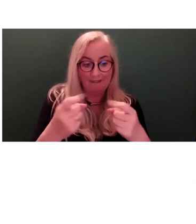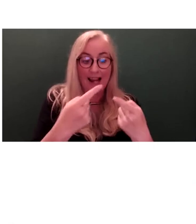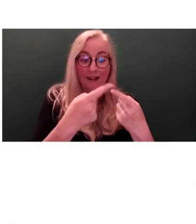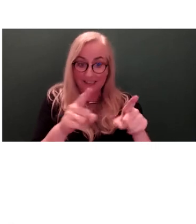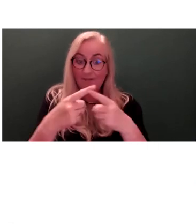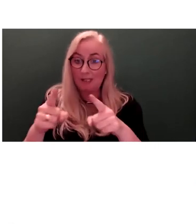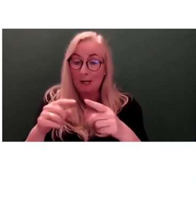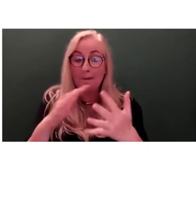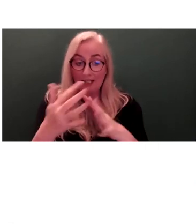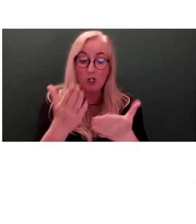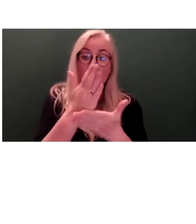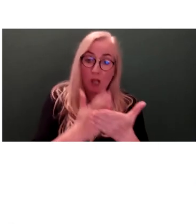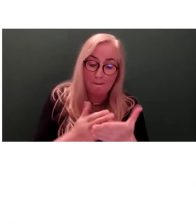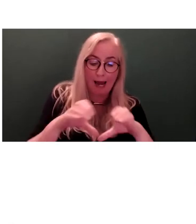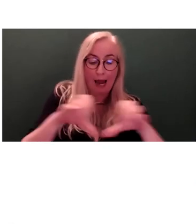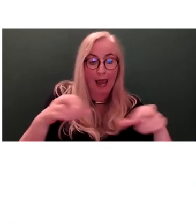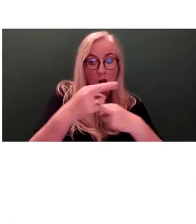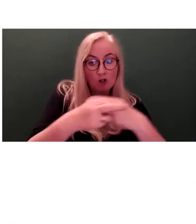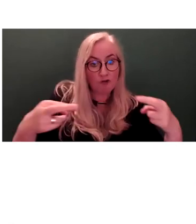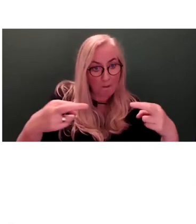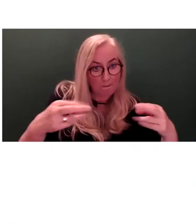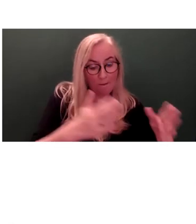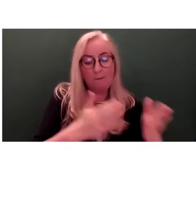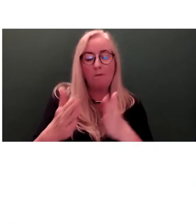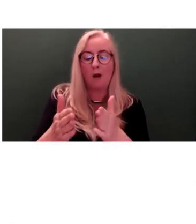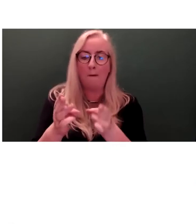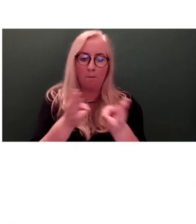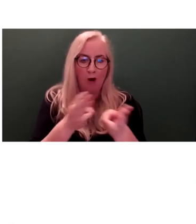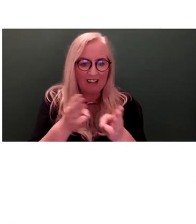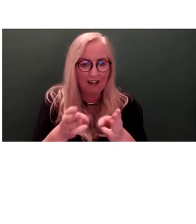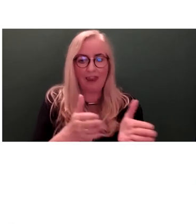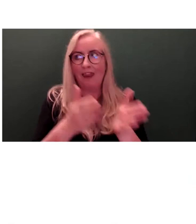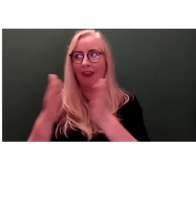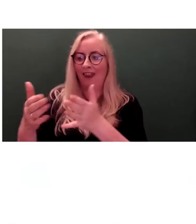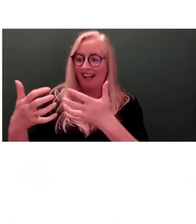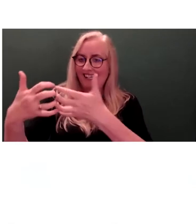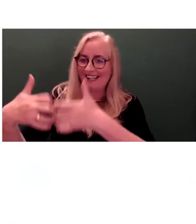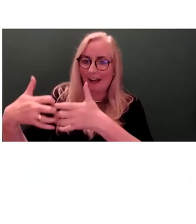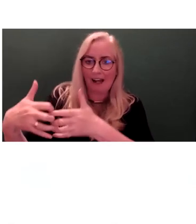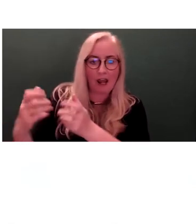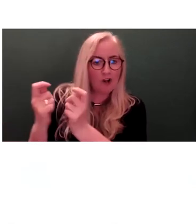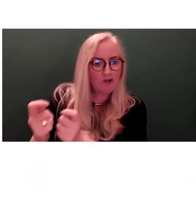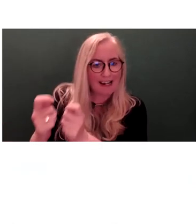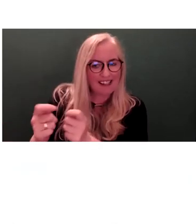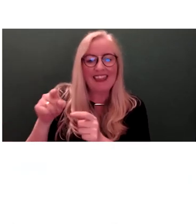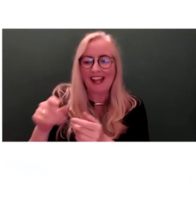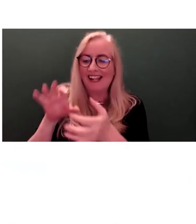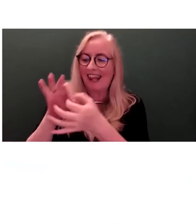you know, classroom-based opportunities, you know, practical, technical training, which very often involves